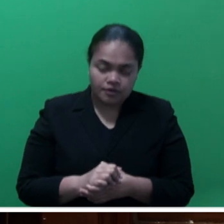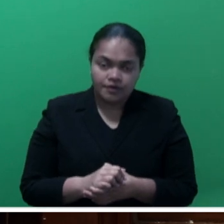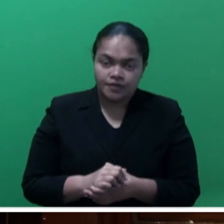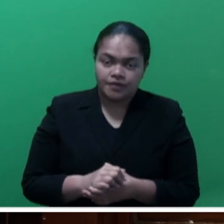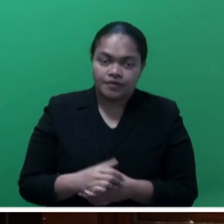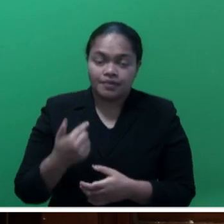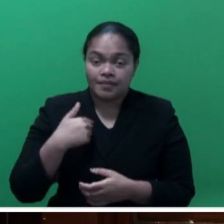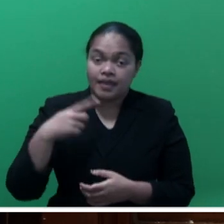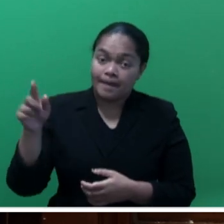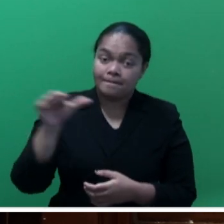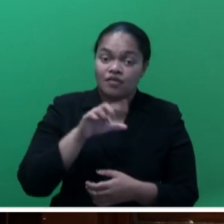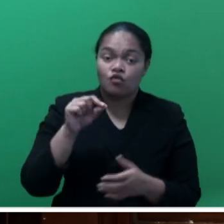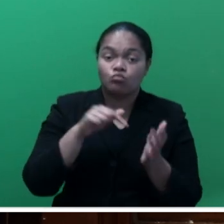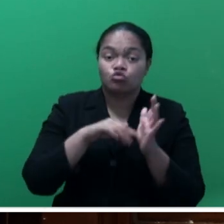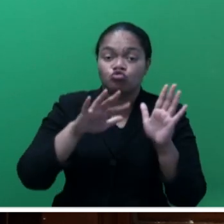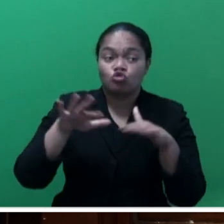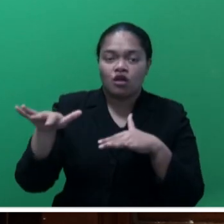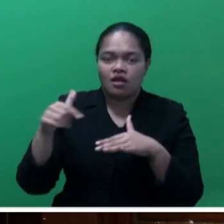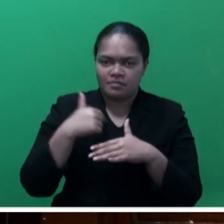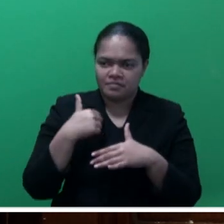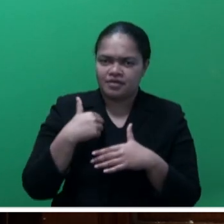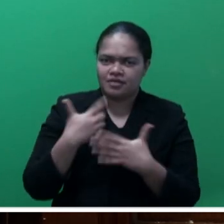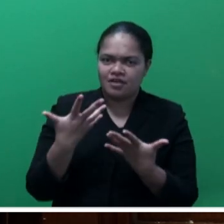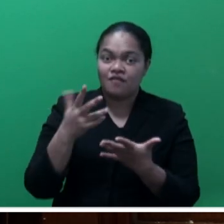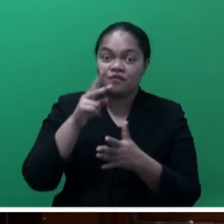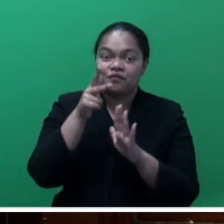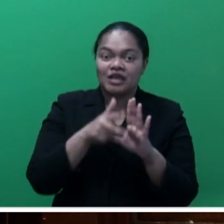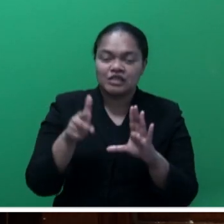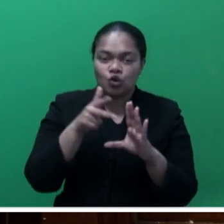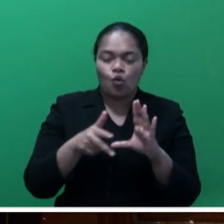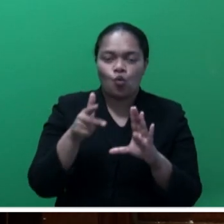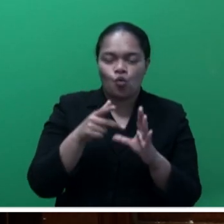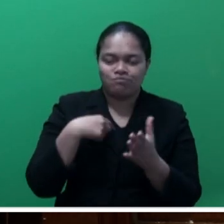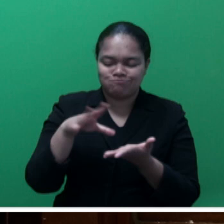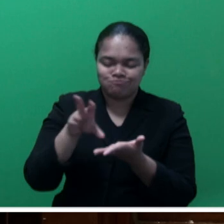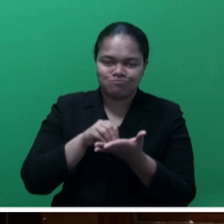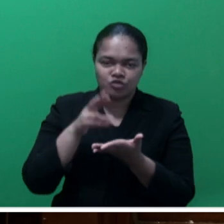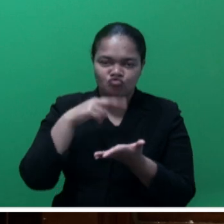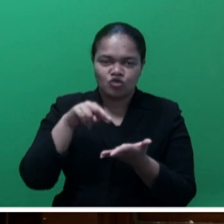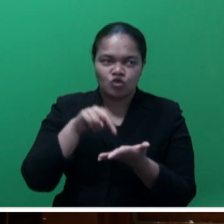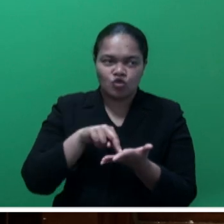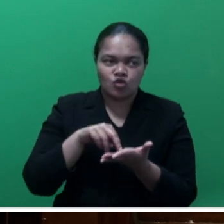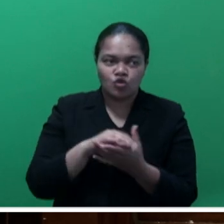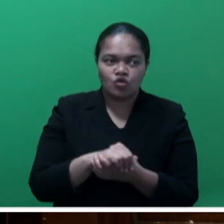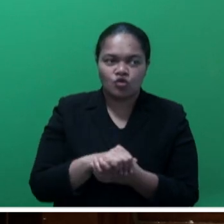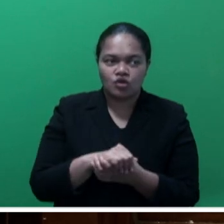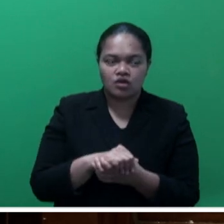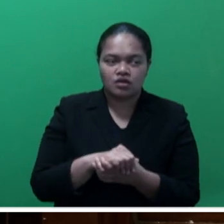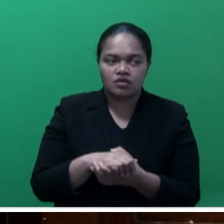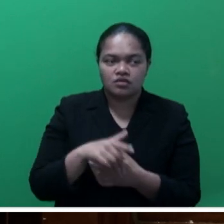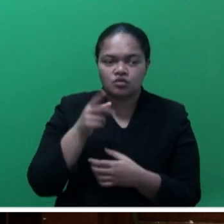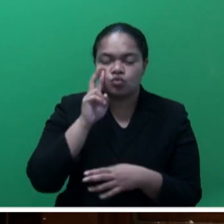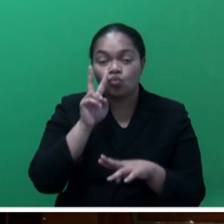When I came back from Tonga, I came back with a video recording of the trip we made to